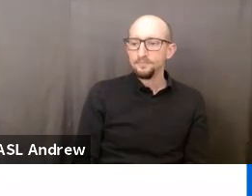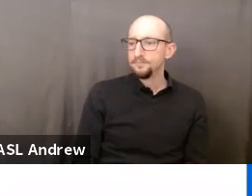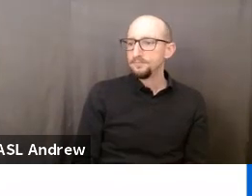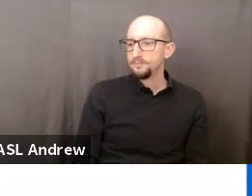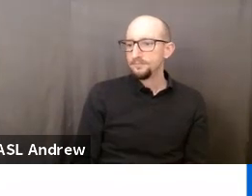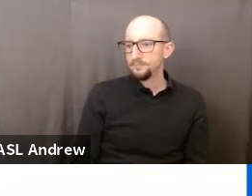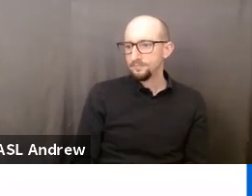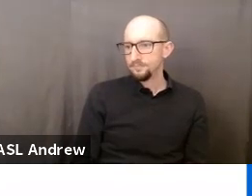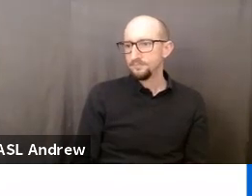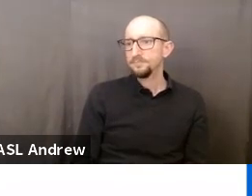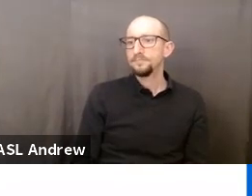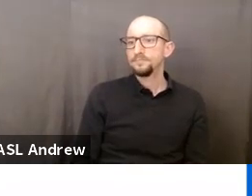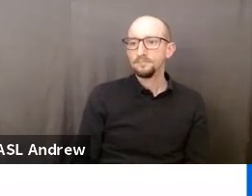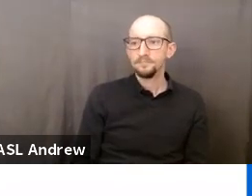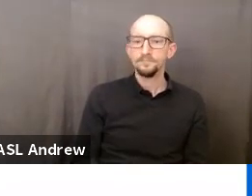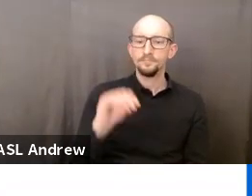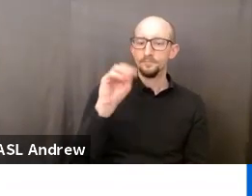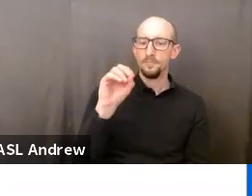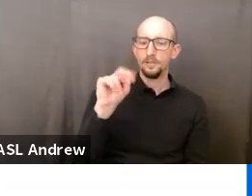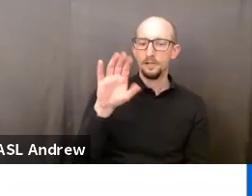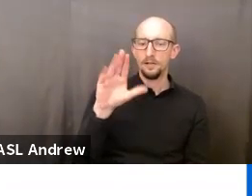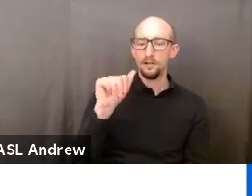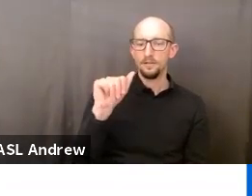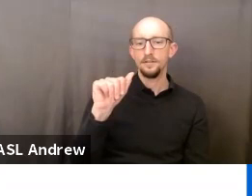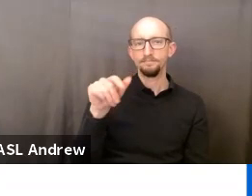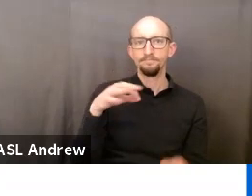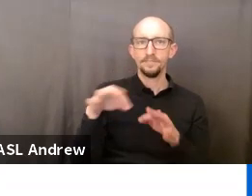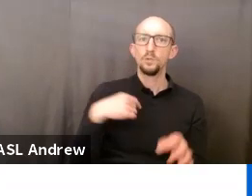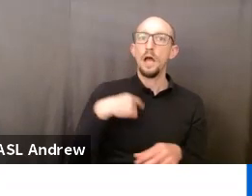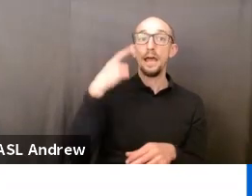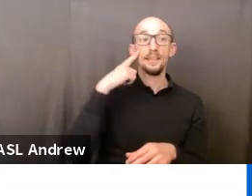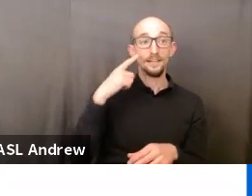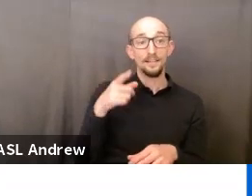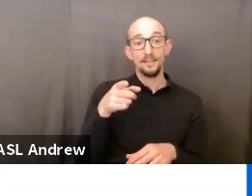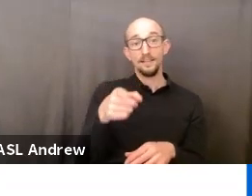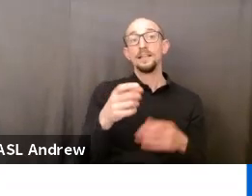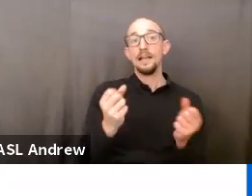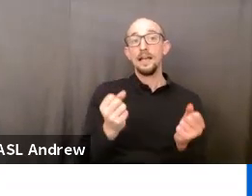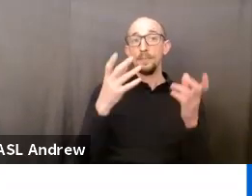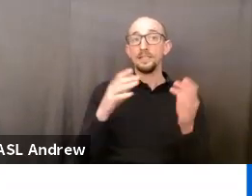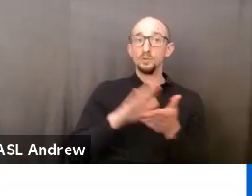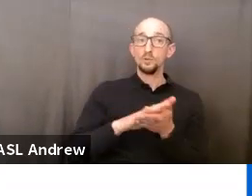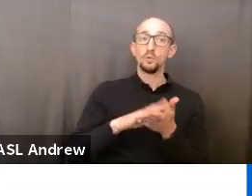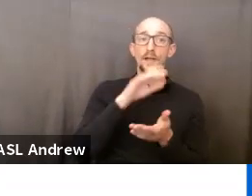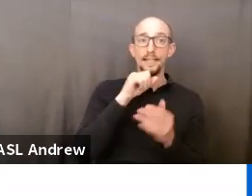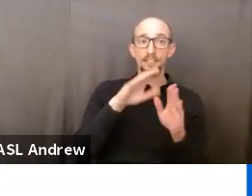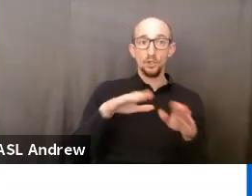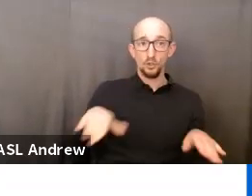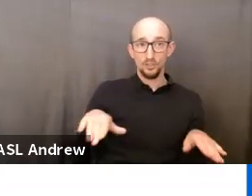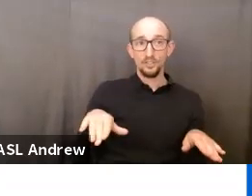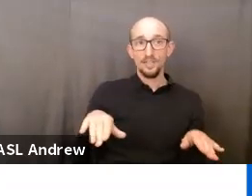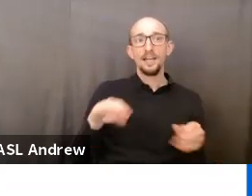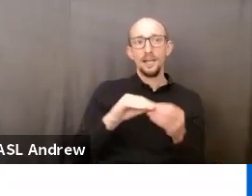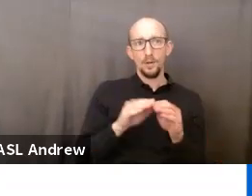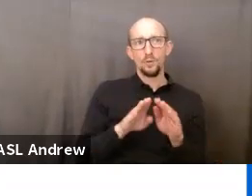there's potential for the number of school-age children to change with each census, and the potential